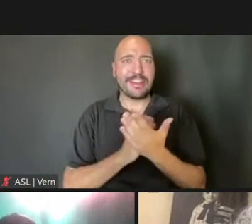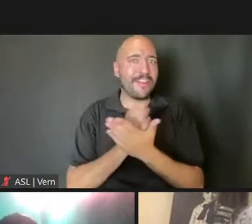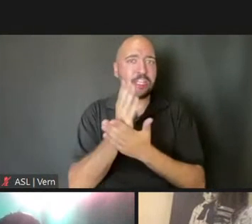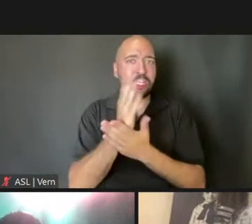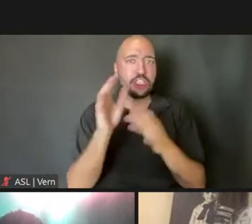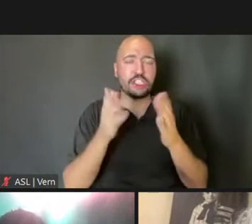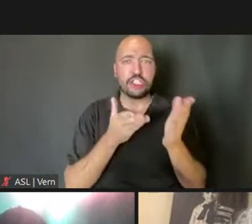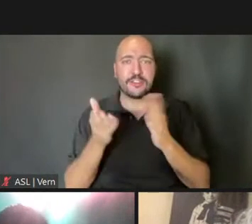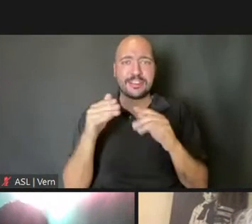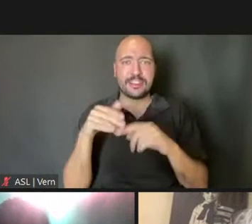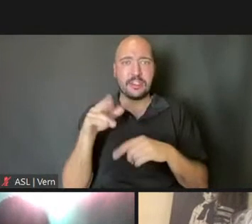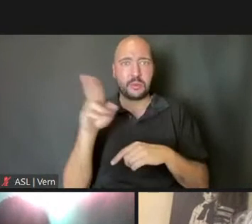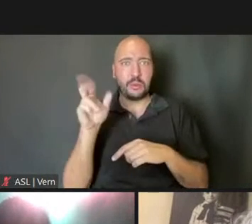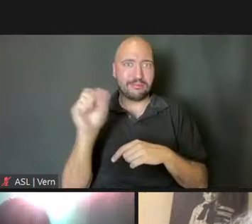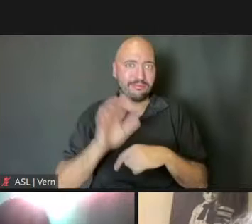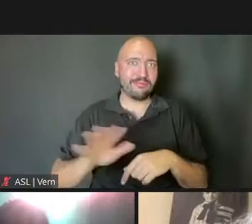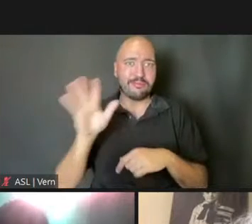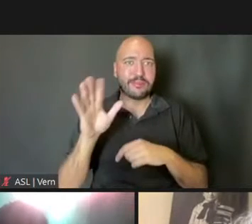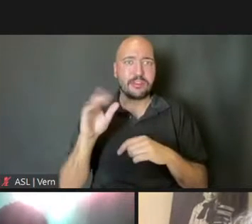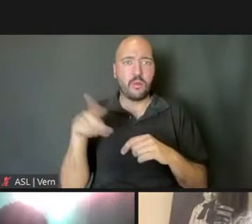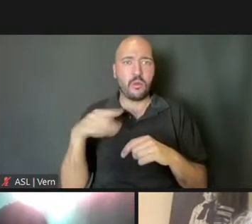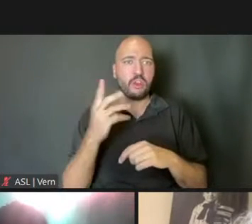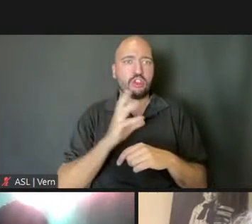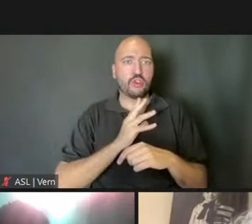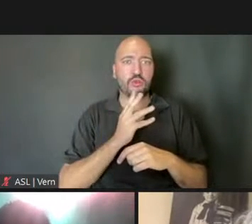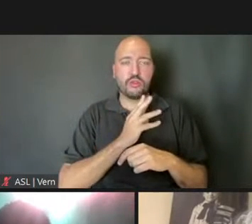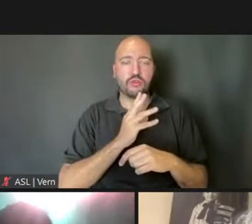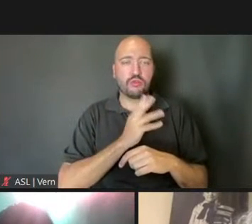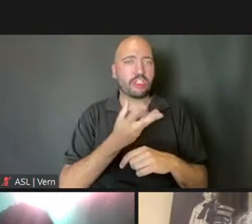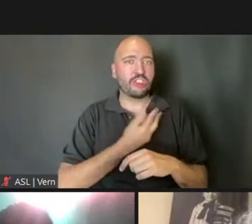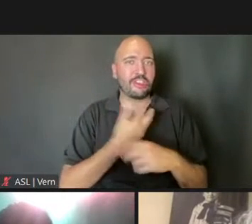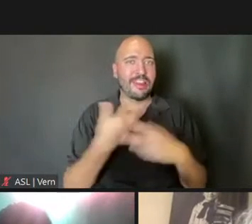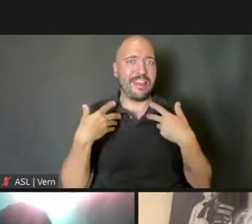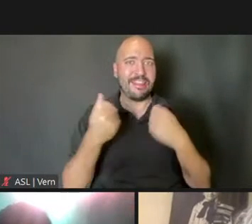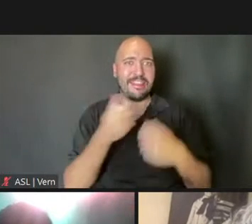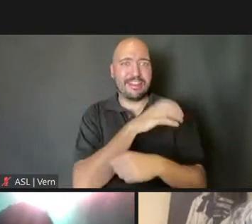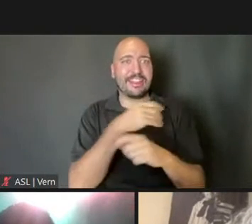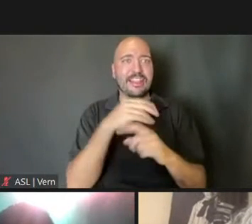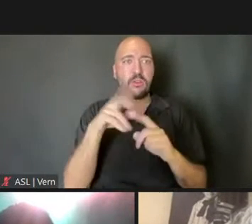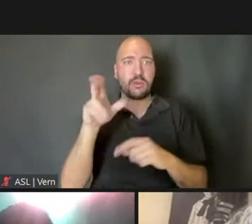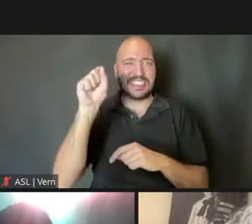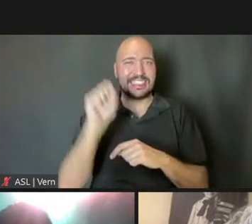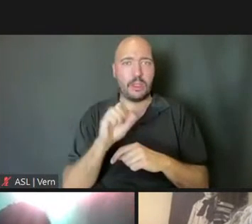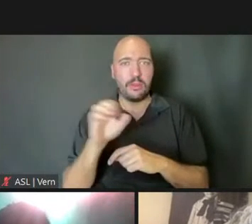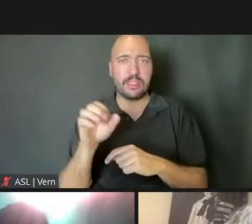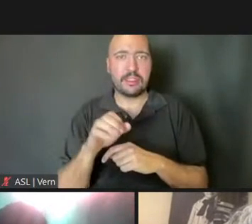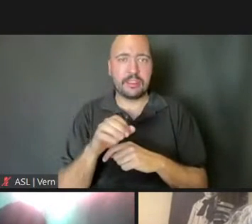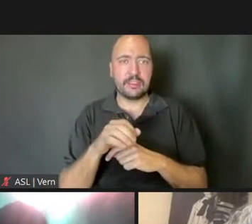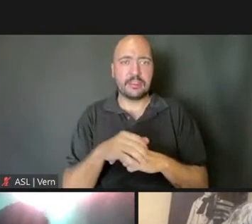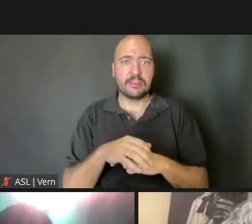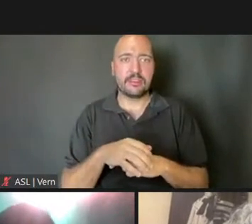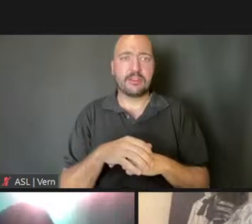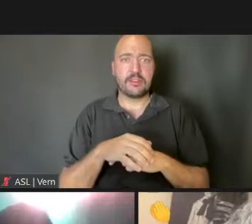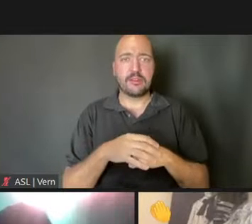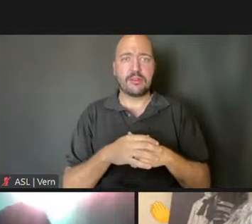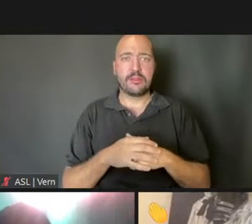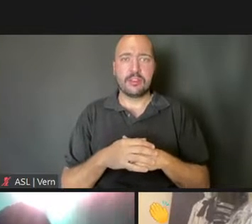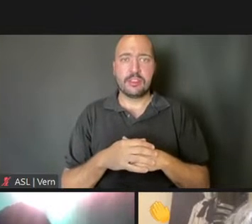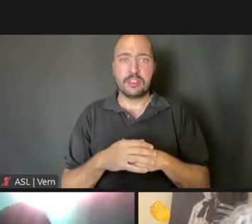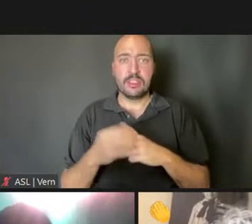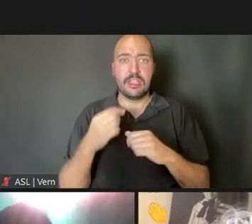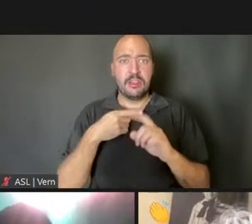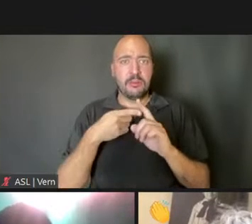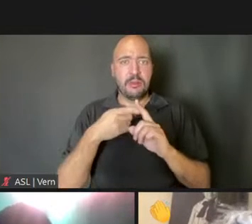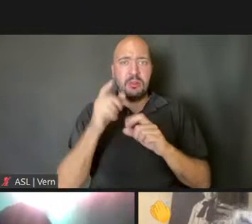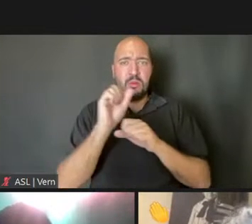in the country, and the only transgender health clinic in the US Southeast. And I primarily